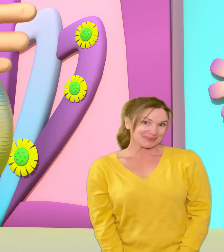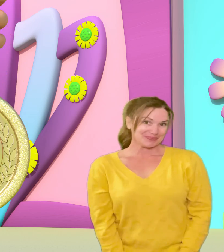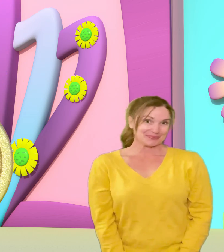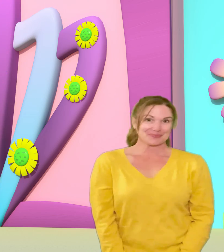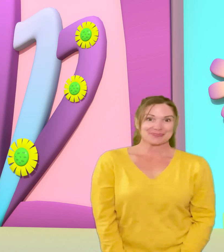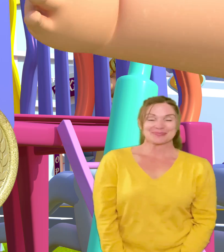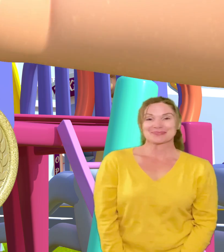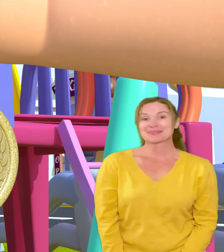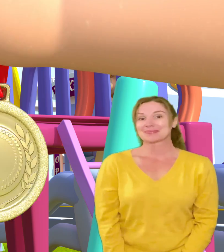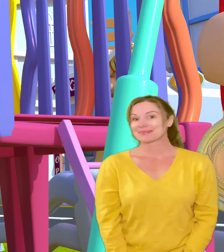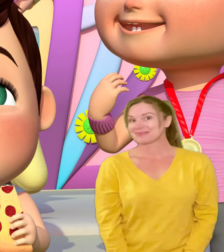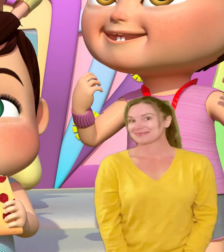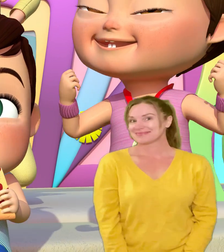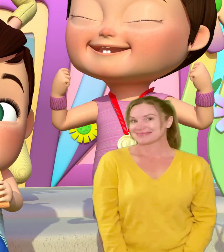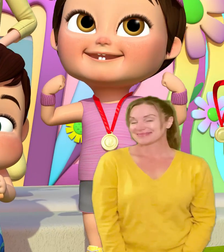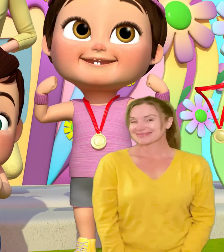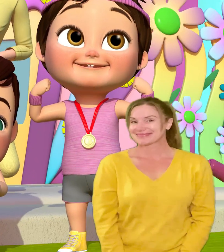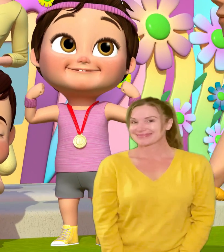after